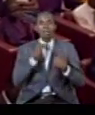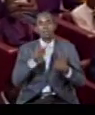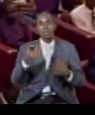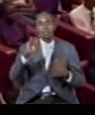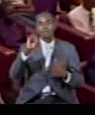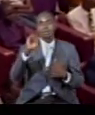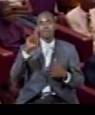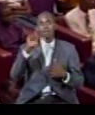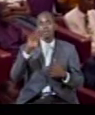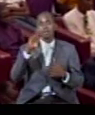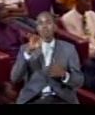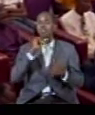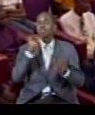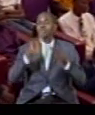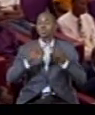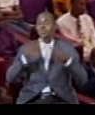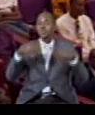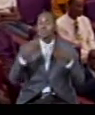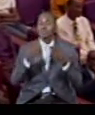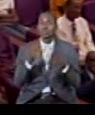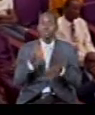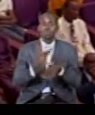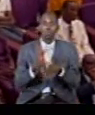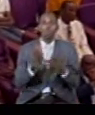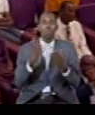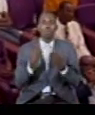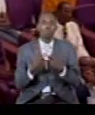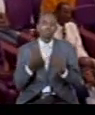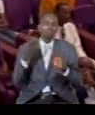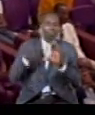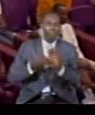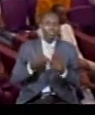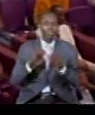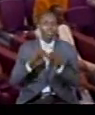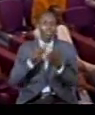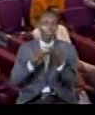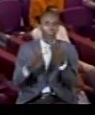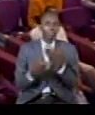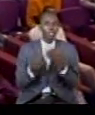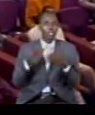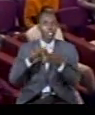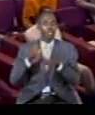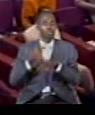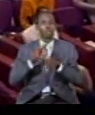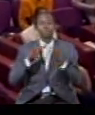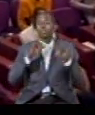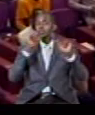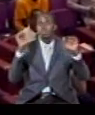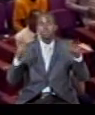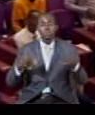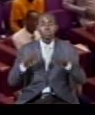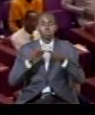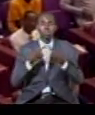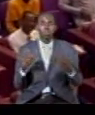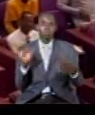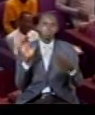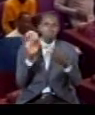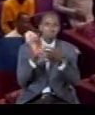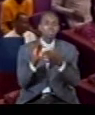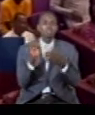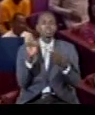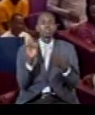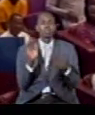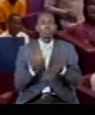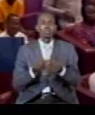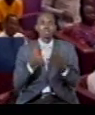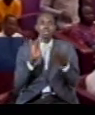the church. He wished to participate in the program to come to the church, but he couldn't. And so he connected online. And while